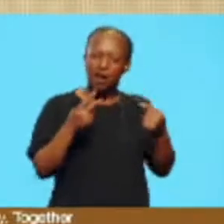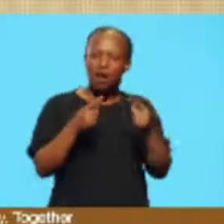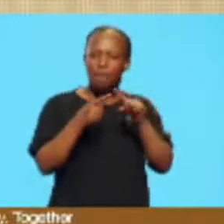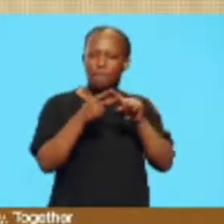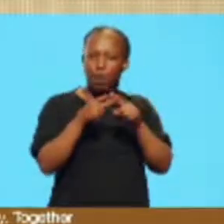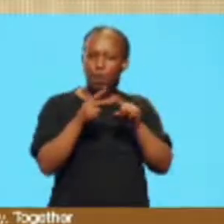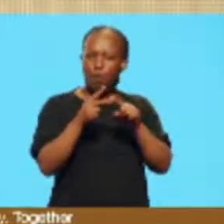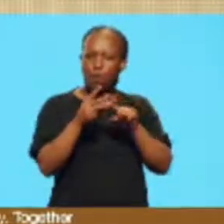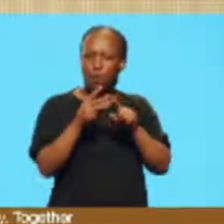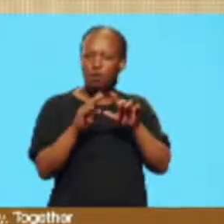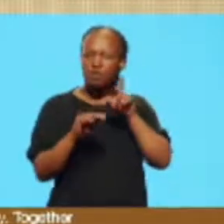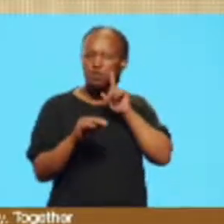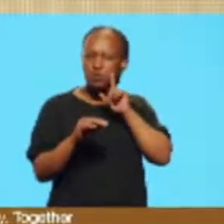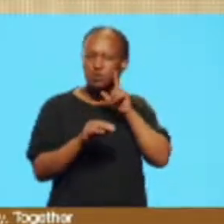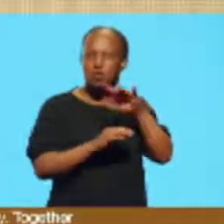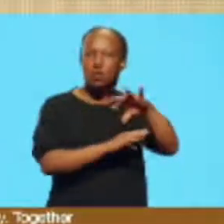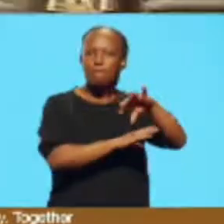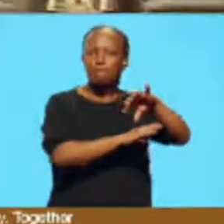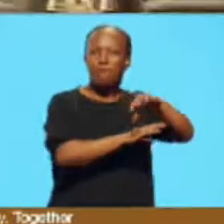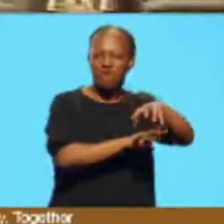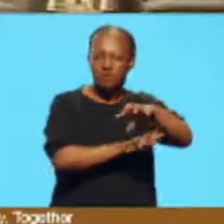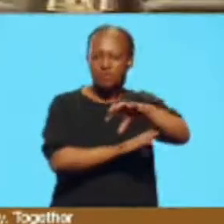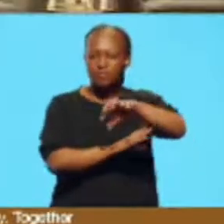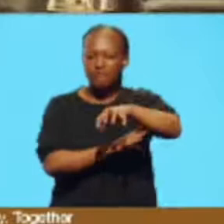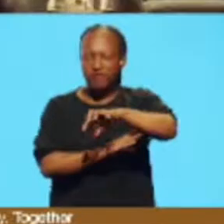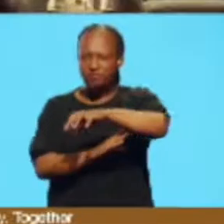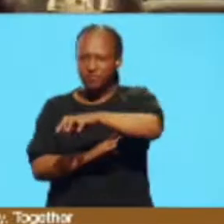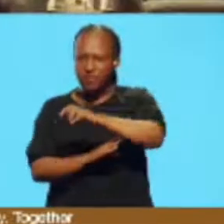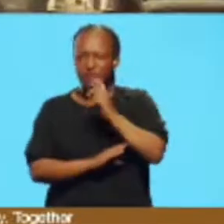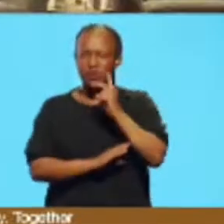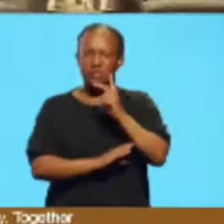like provincial specific